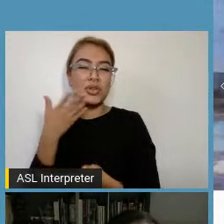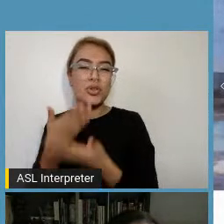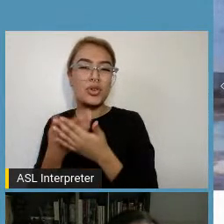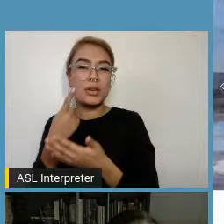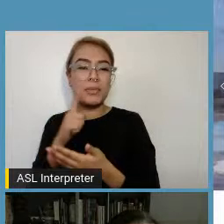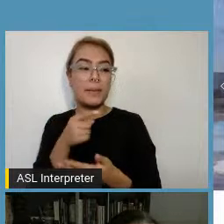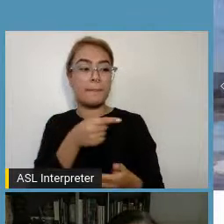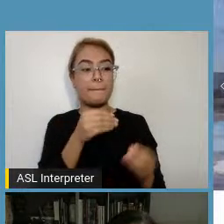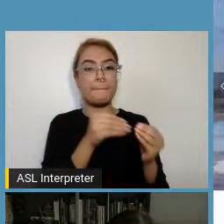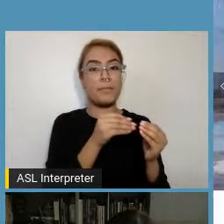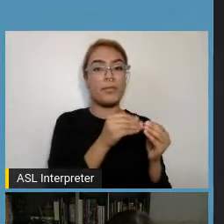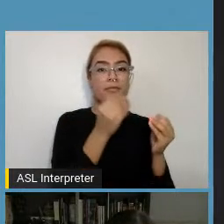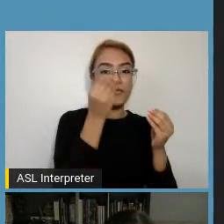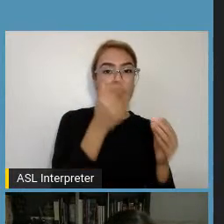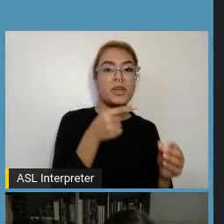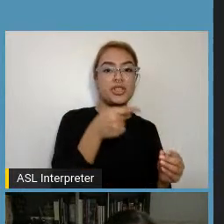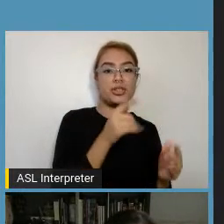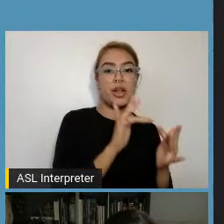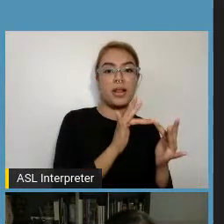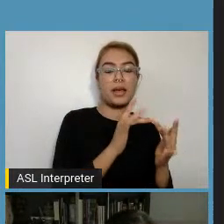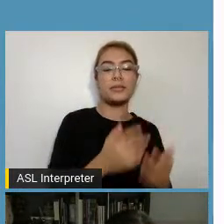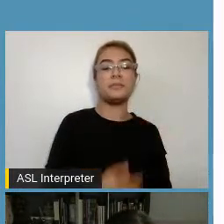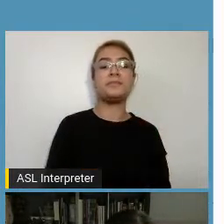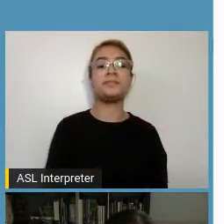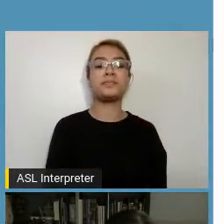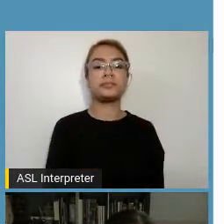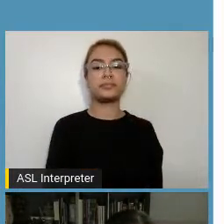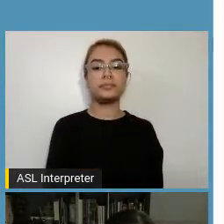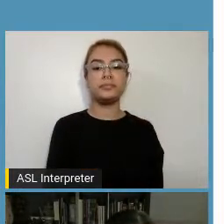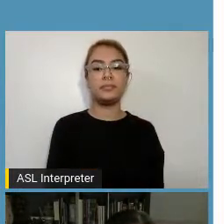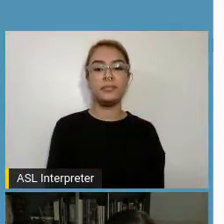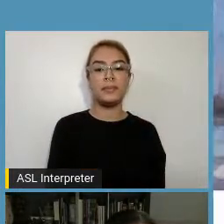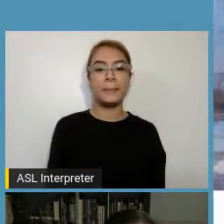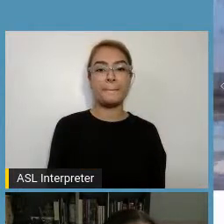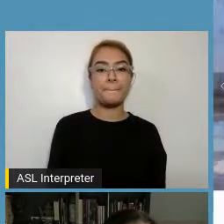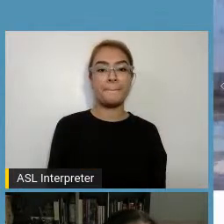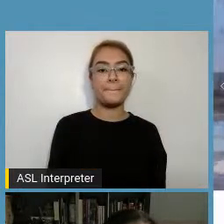finish up here, let's see, the right one.